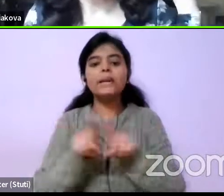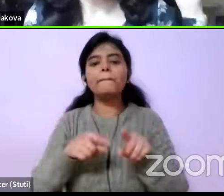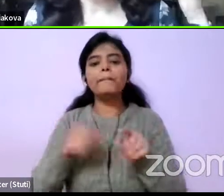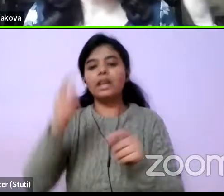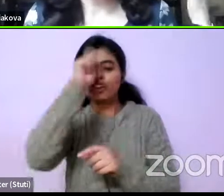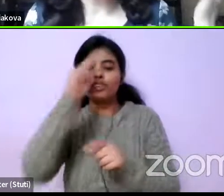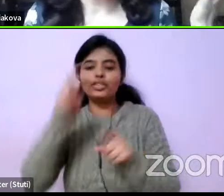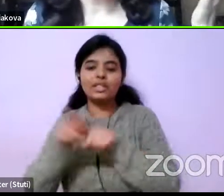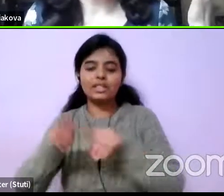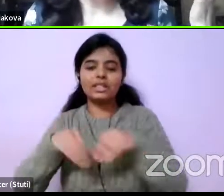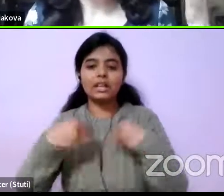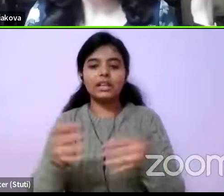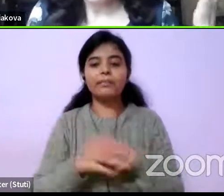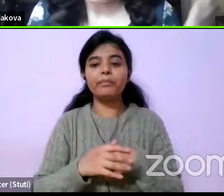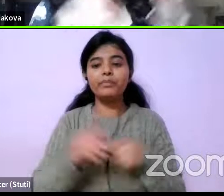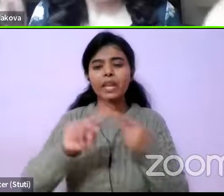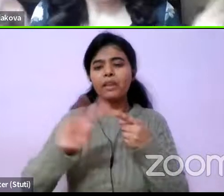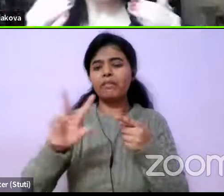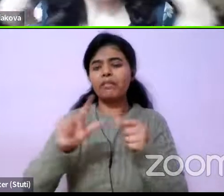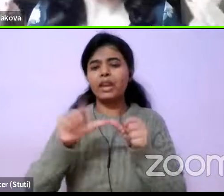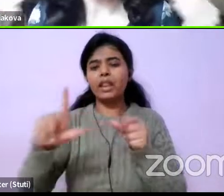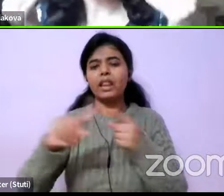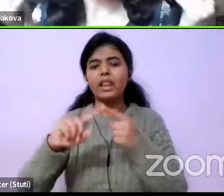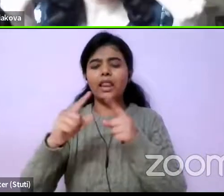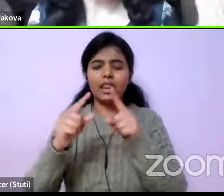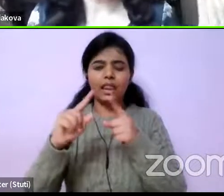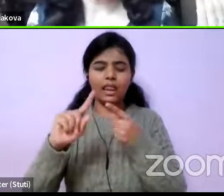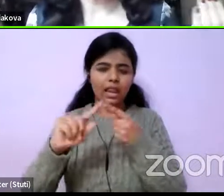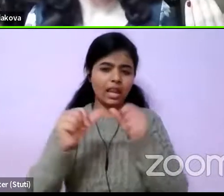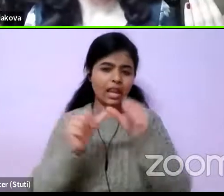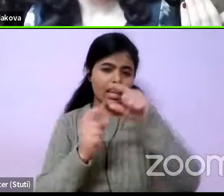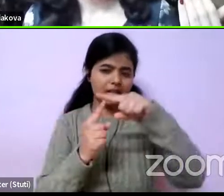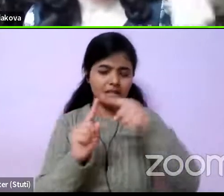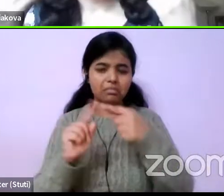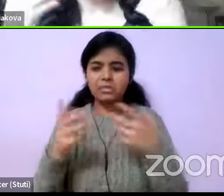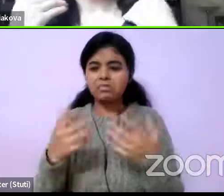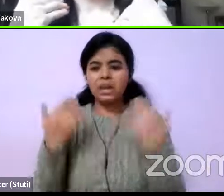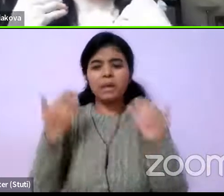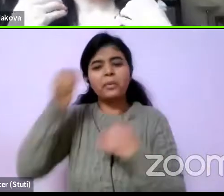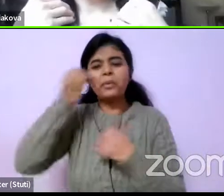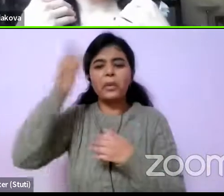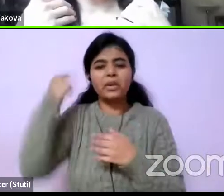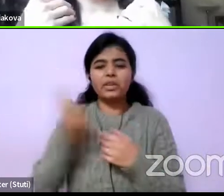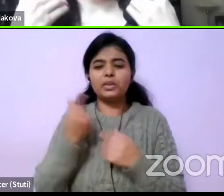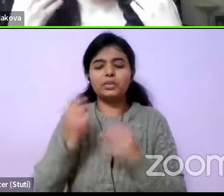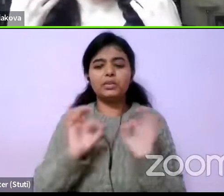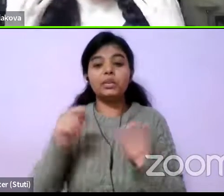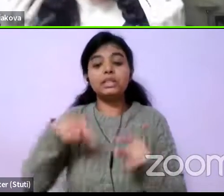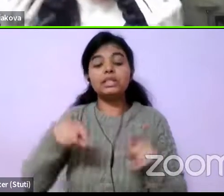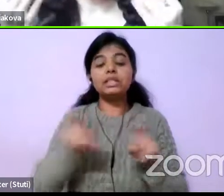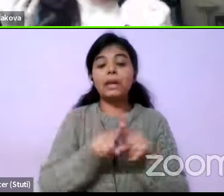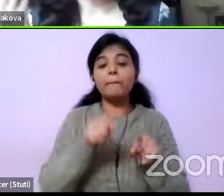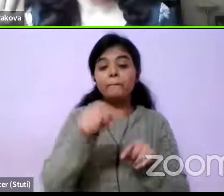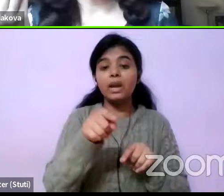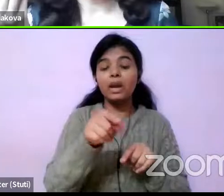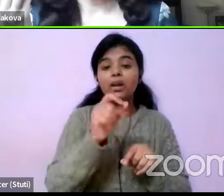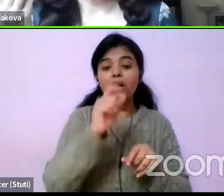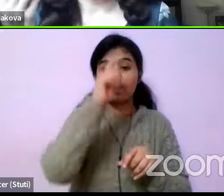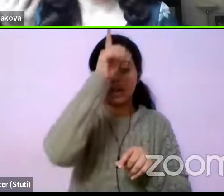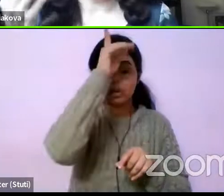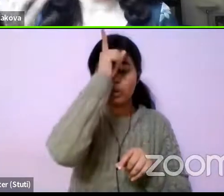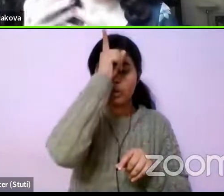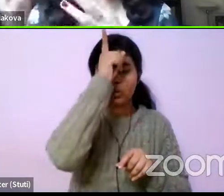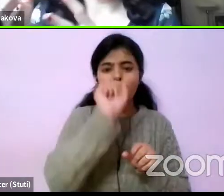moment, using the word invalid is, you know, frowned upon. It's not used anymore. But my language, Slovak, uses the word